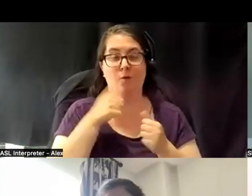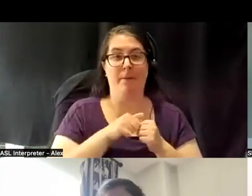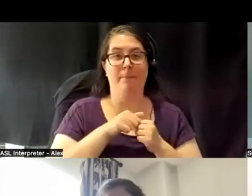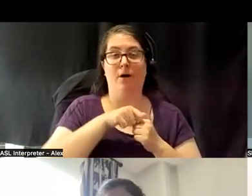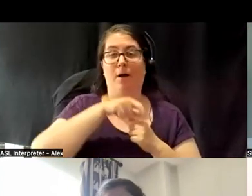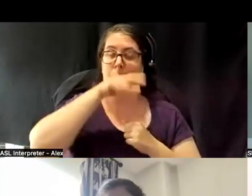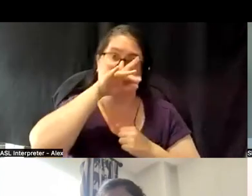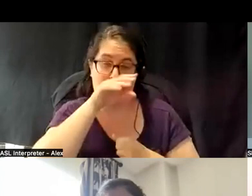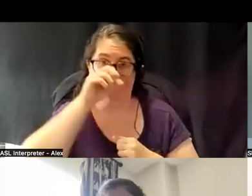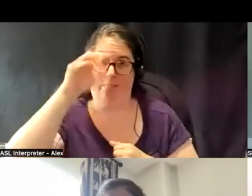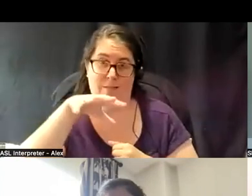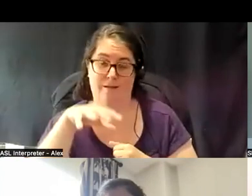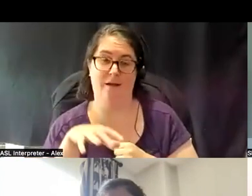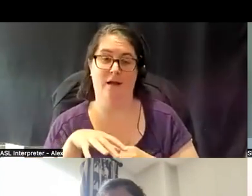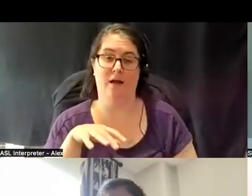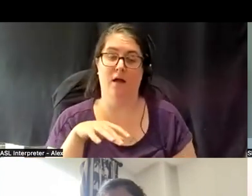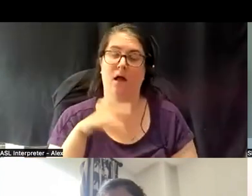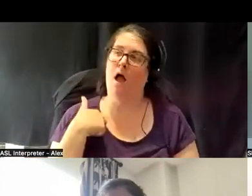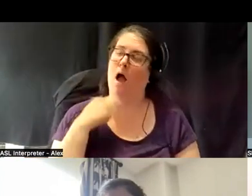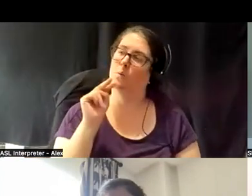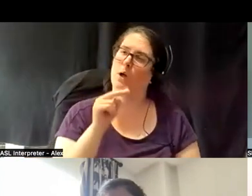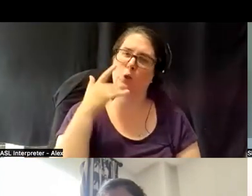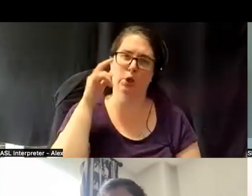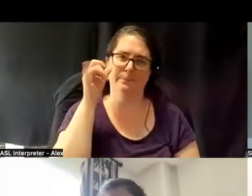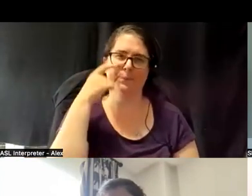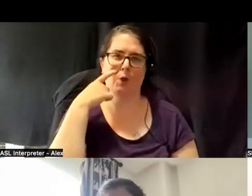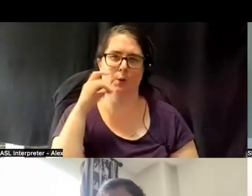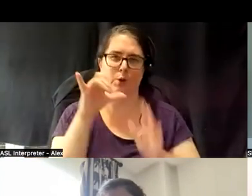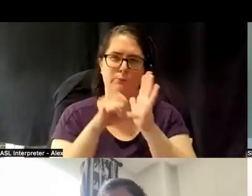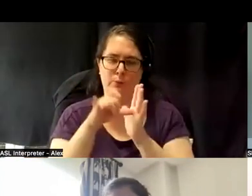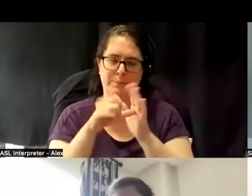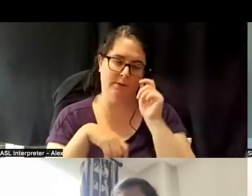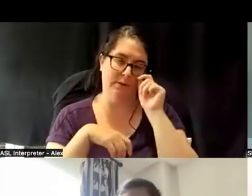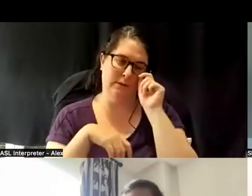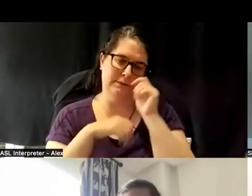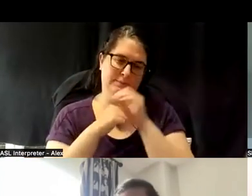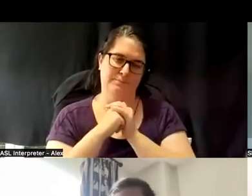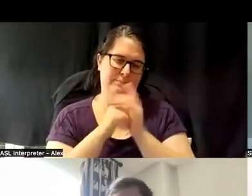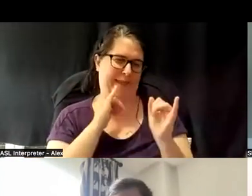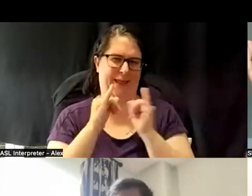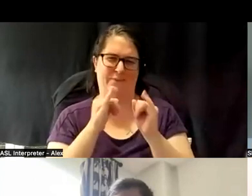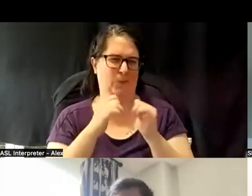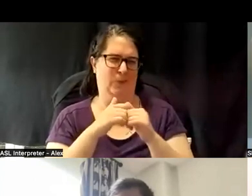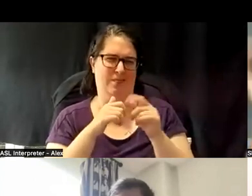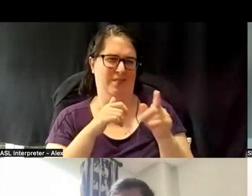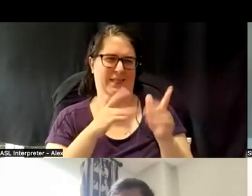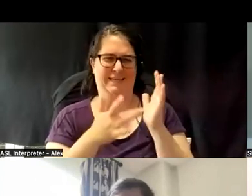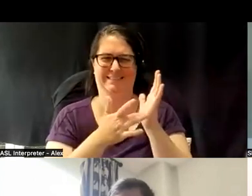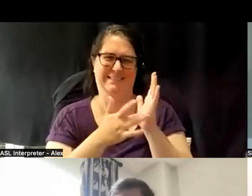while we were thinking about it, saying, like, I was watching a YouTube video a few weeks ago, and it was an interview with this, like, tech